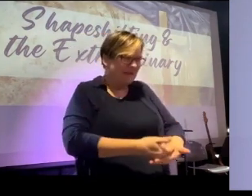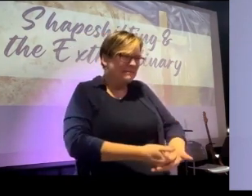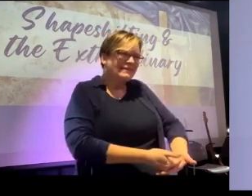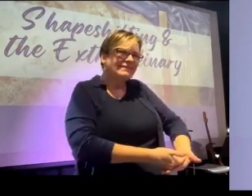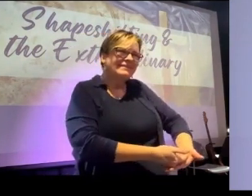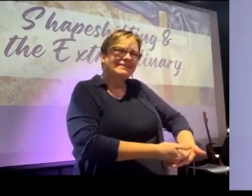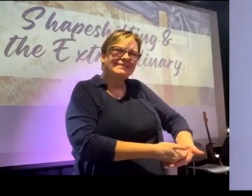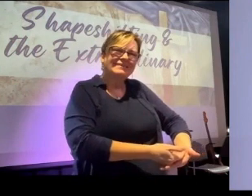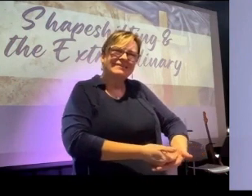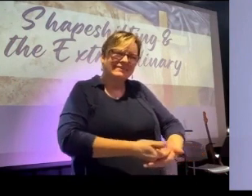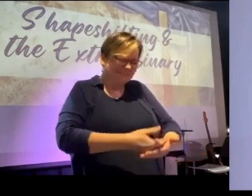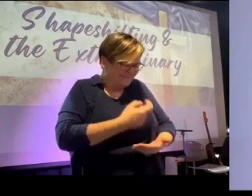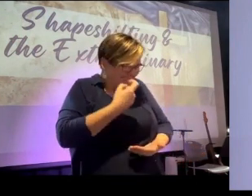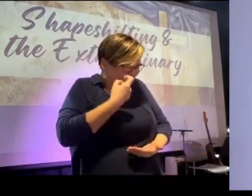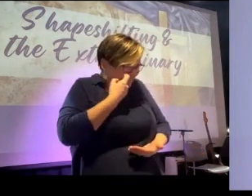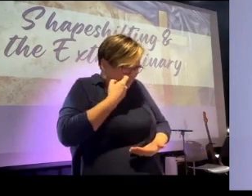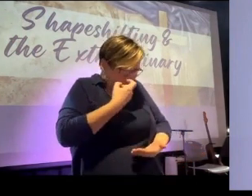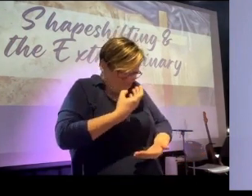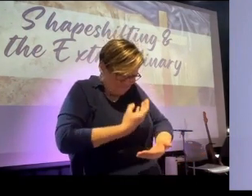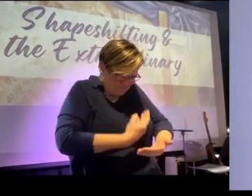dependent on your caretakers.